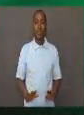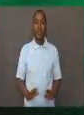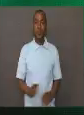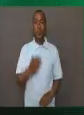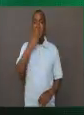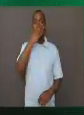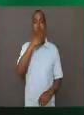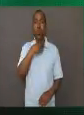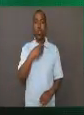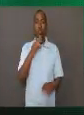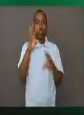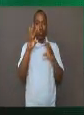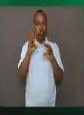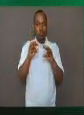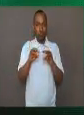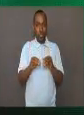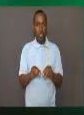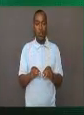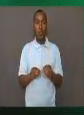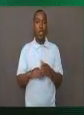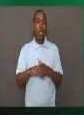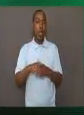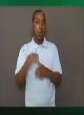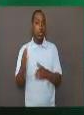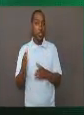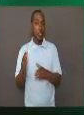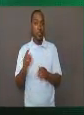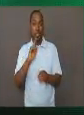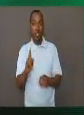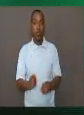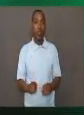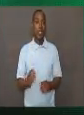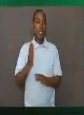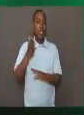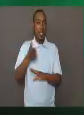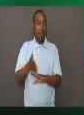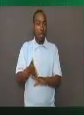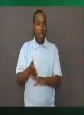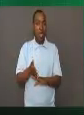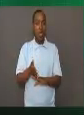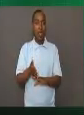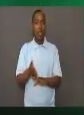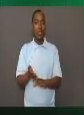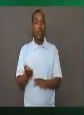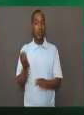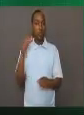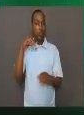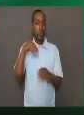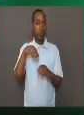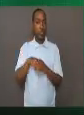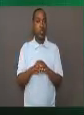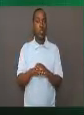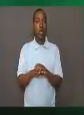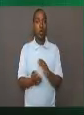heat is absorbed by the outside surface and then passed inward until